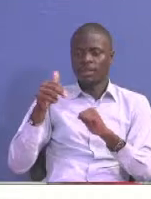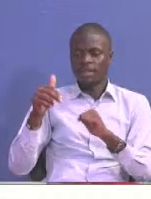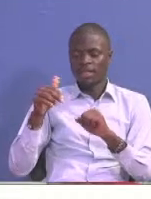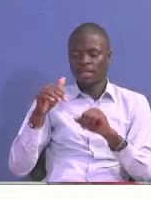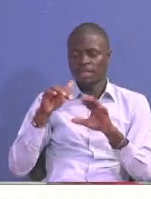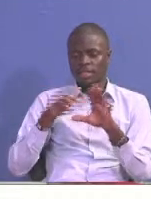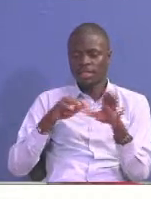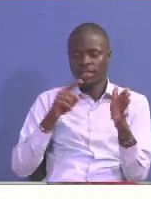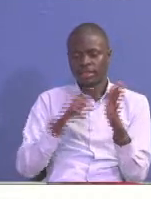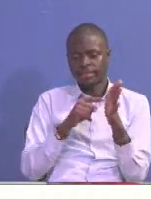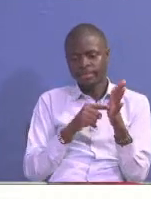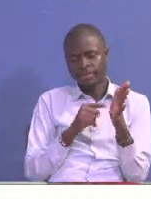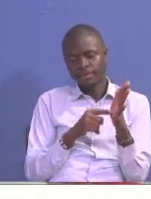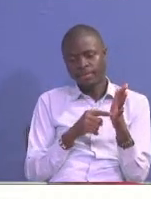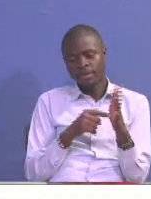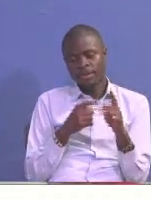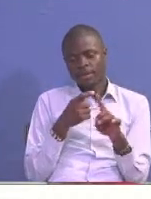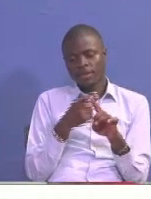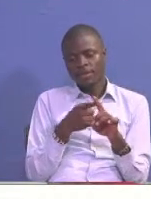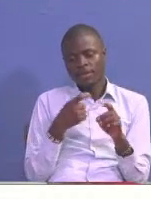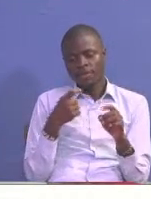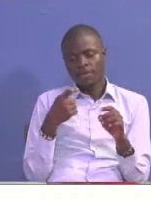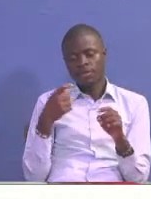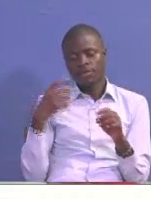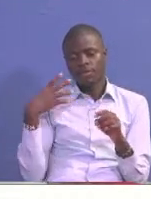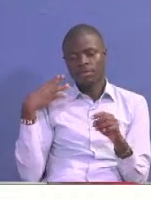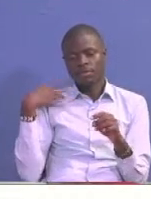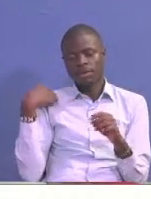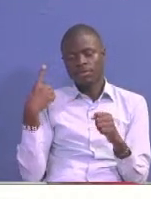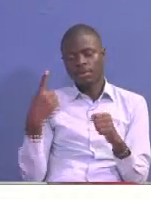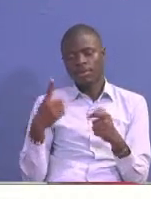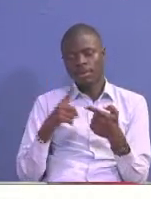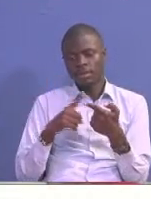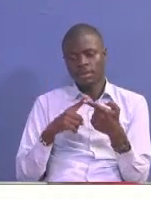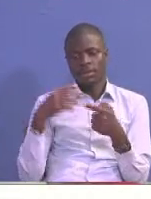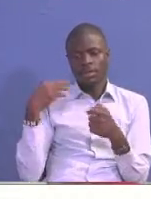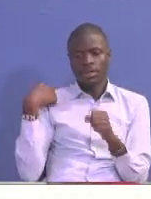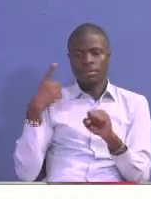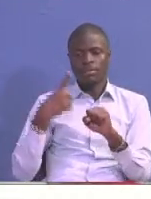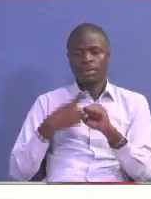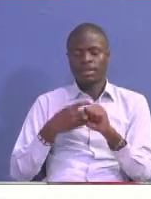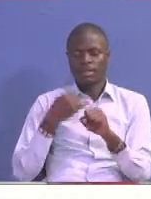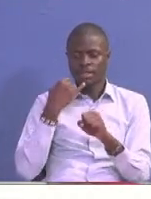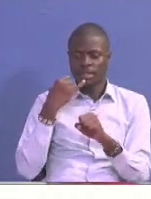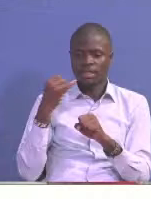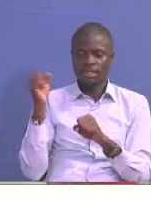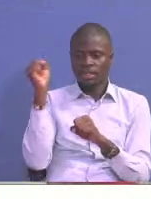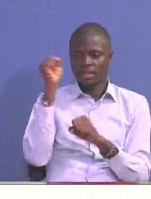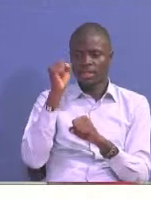list. So from number 1 to 6 is South Africa.